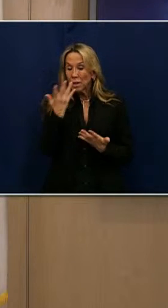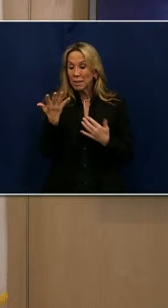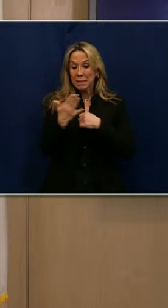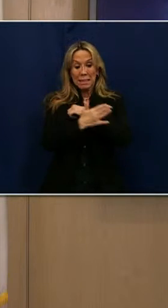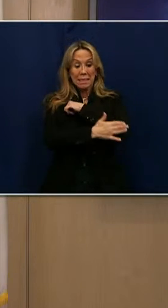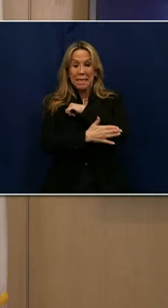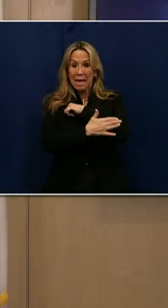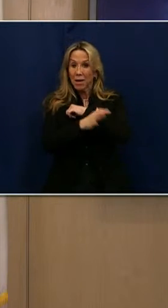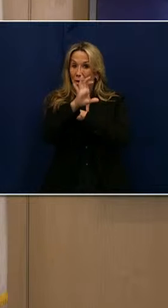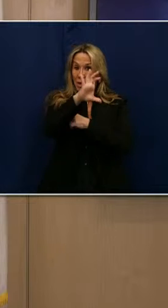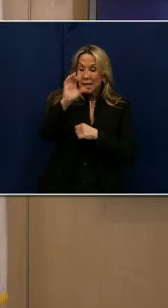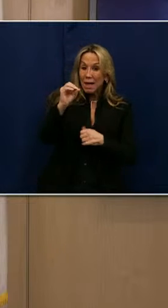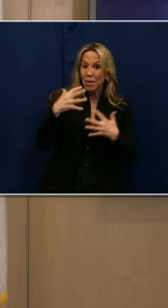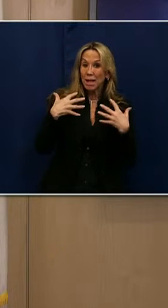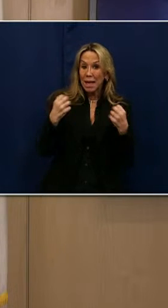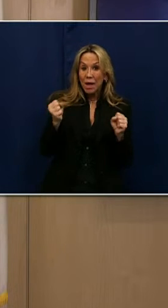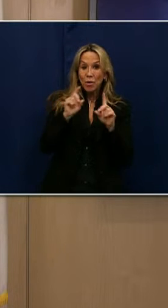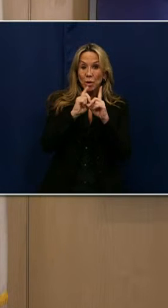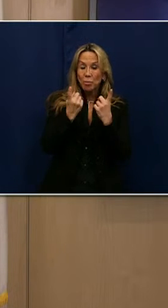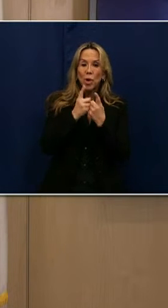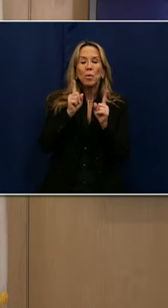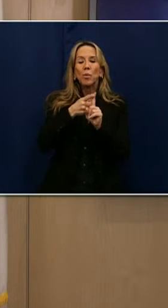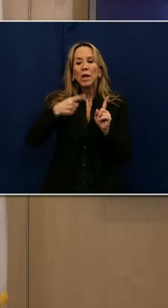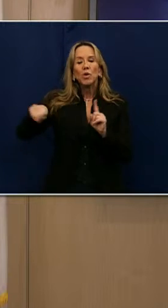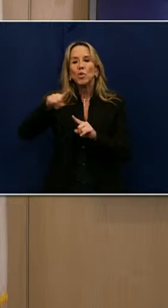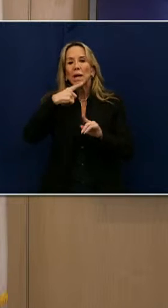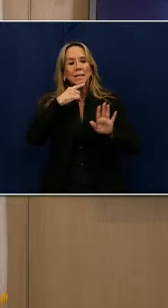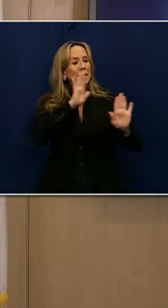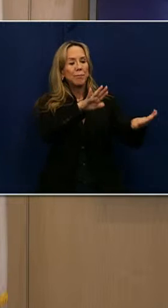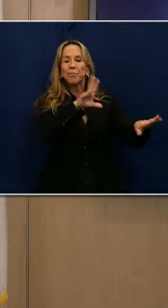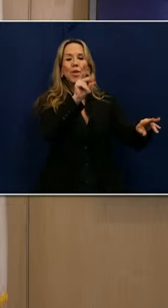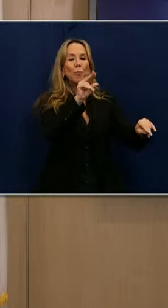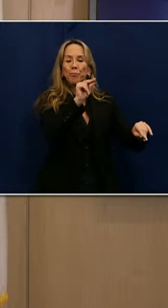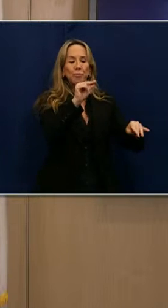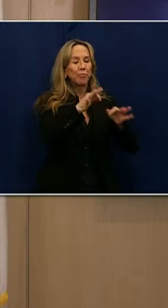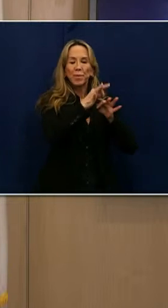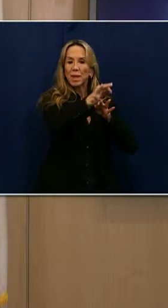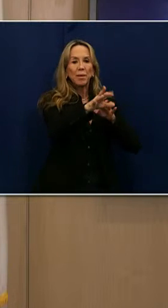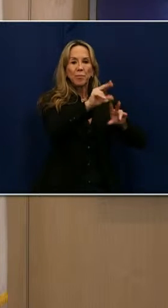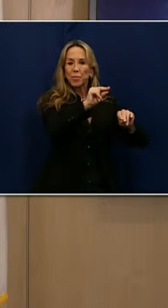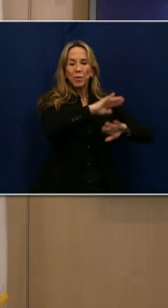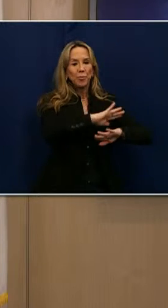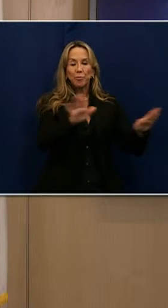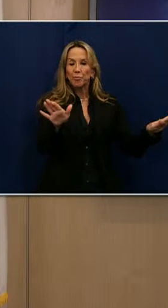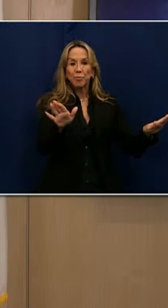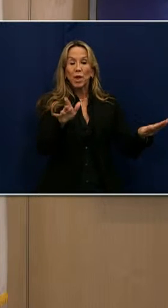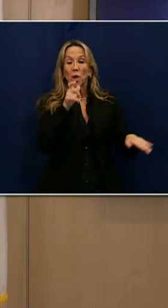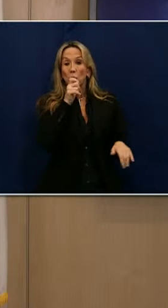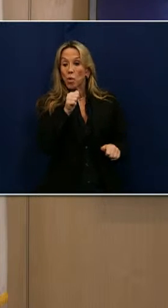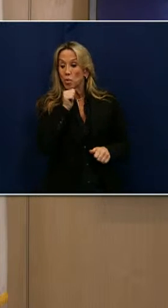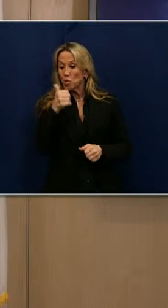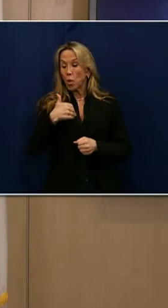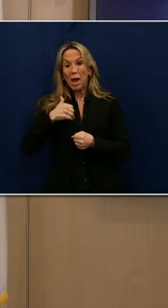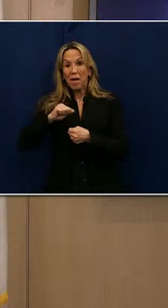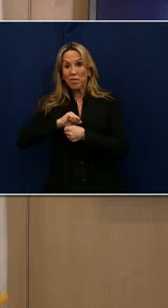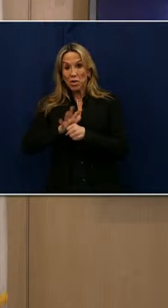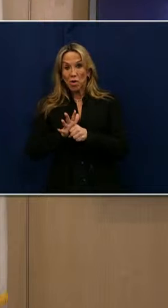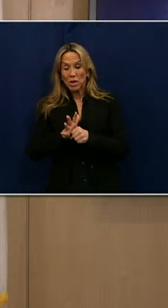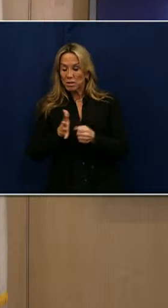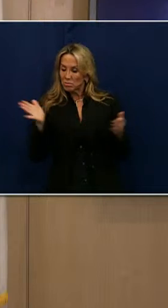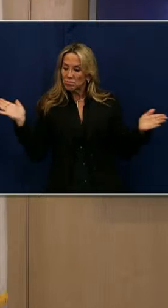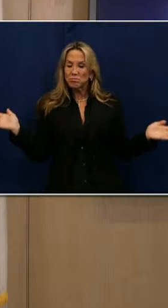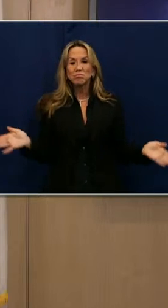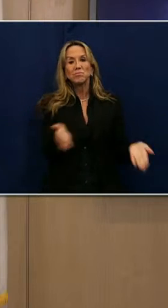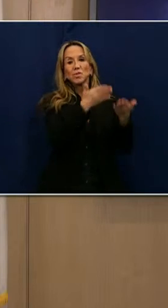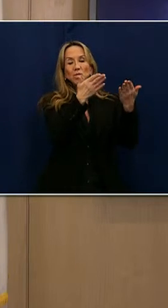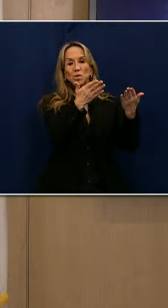health department, you guys say at some point, okay, no more delaying, surgeries for people who don't have COVID. We're going to shunt